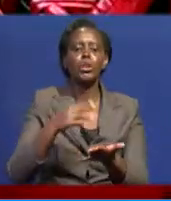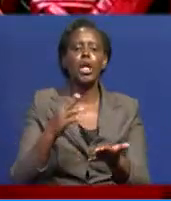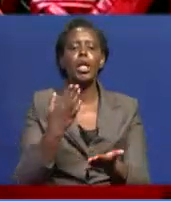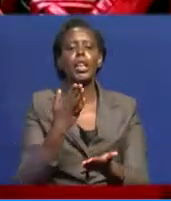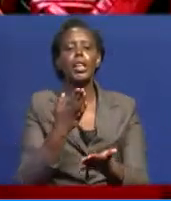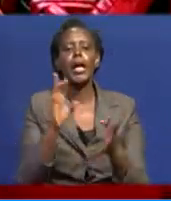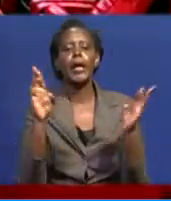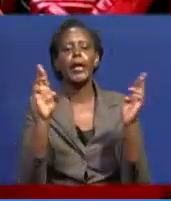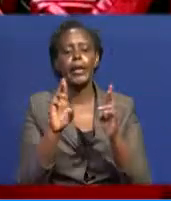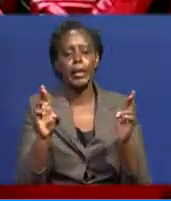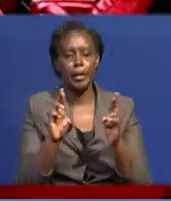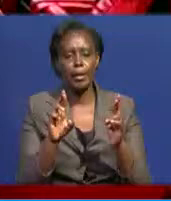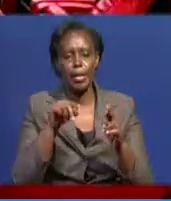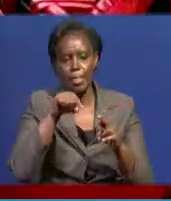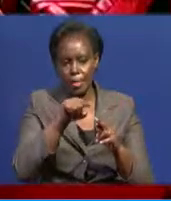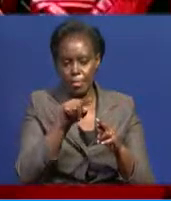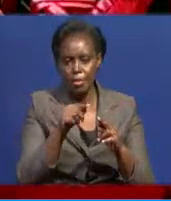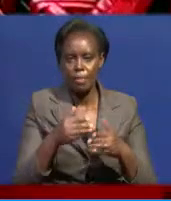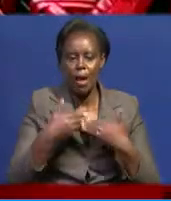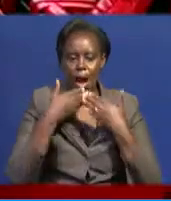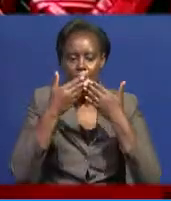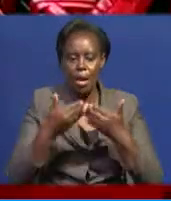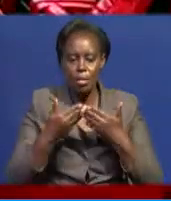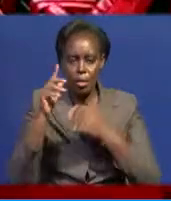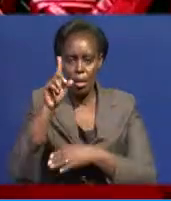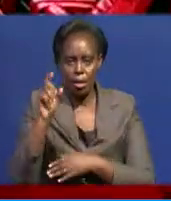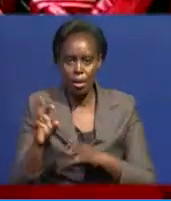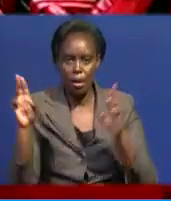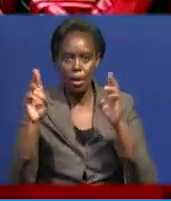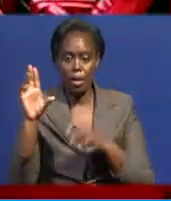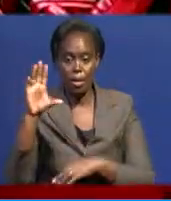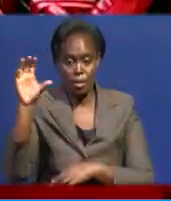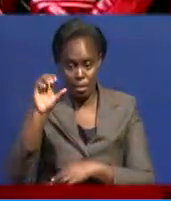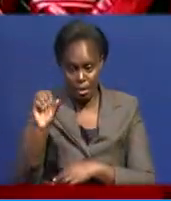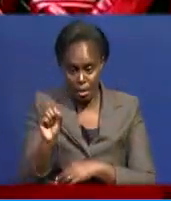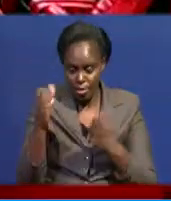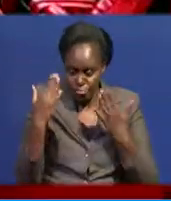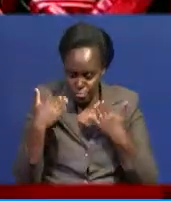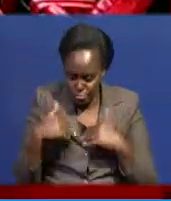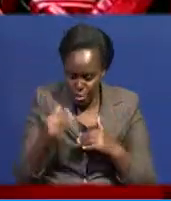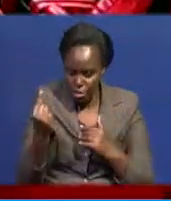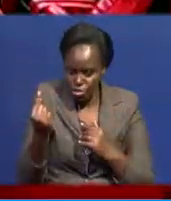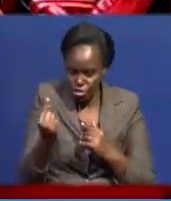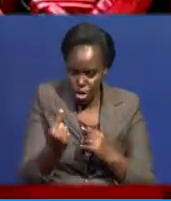respond to these questions. We understand that already CSs have reached the